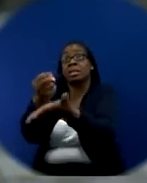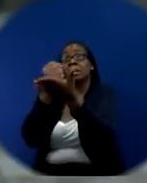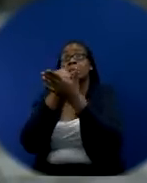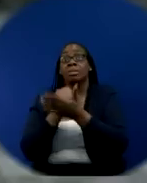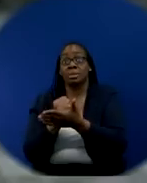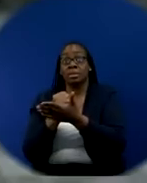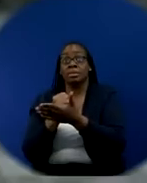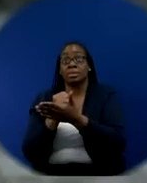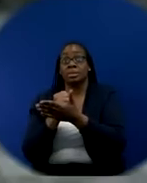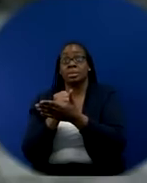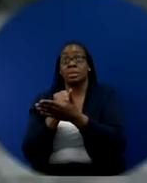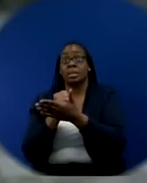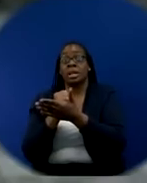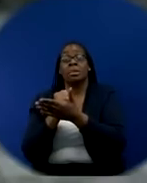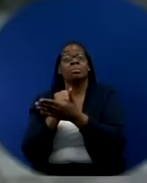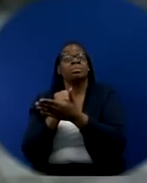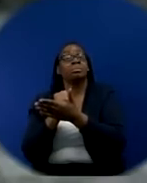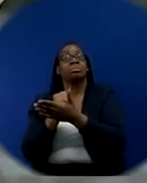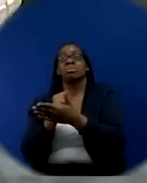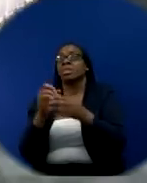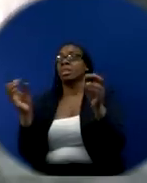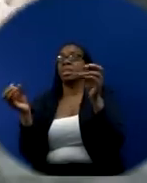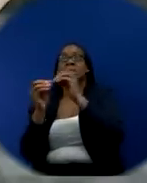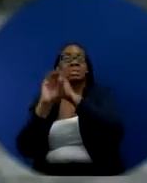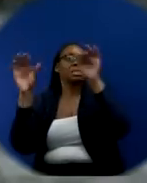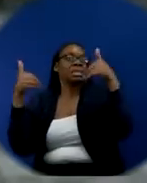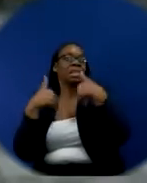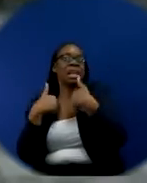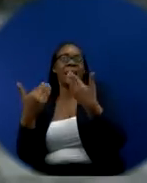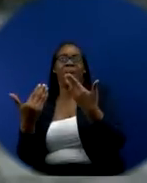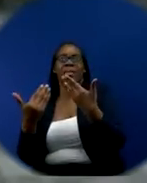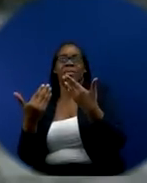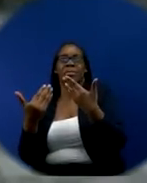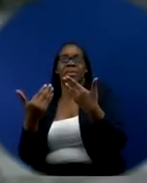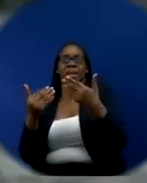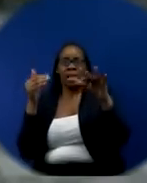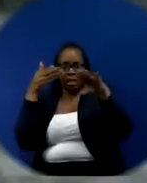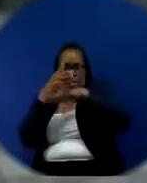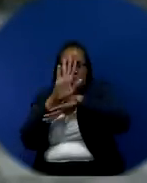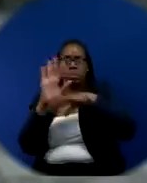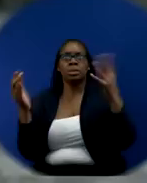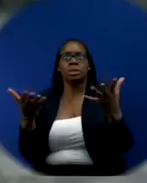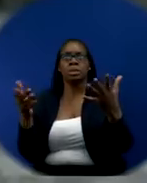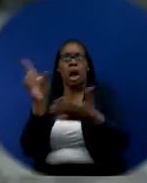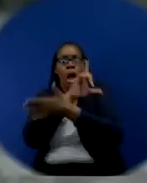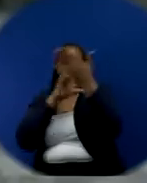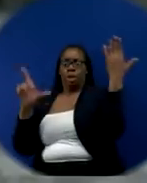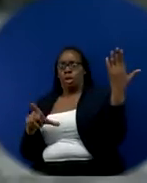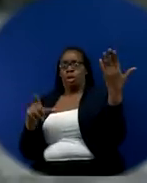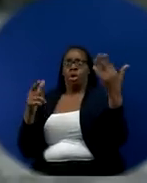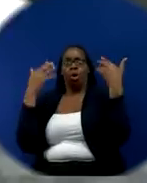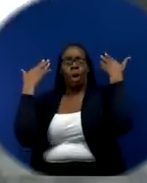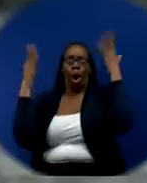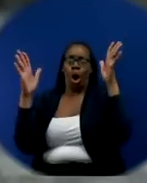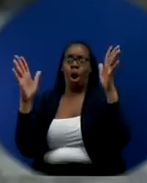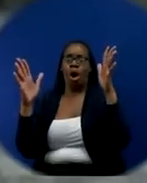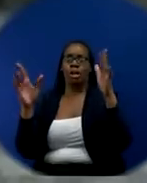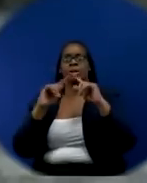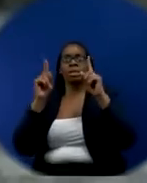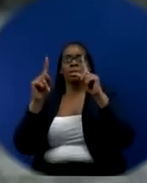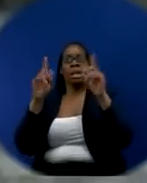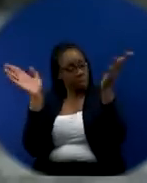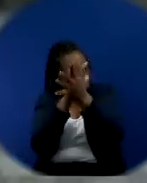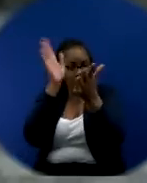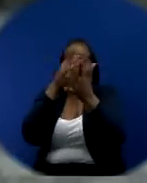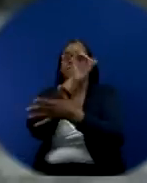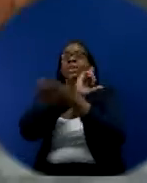duty bound to assist them. He didn't have any way out. He come busting in my office. Lord, that already answered your prayer. prayer. I said, praise the